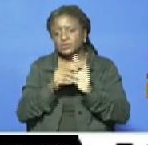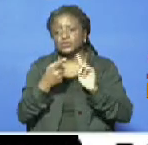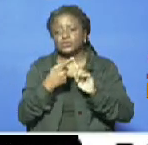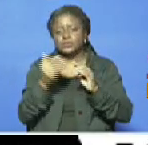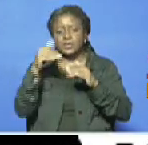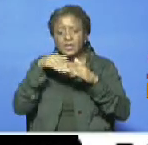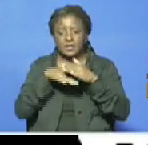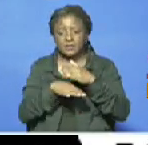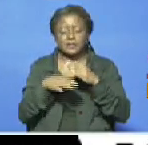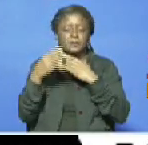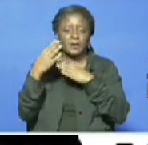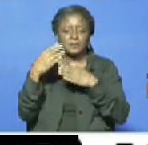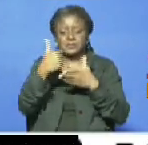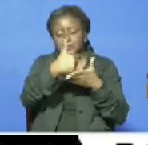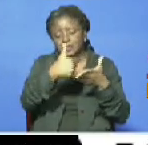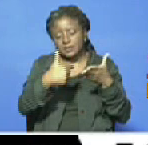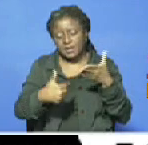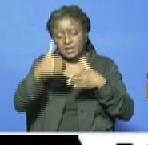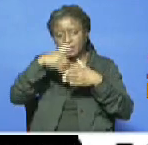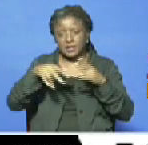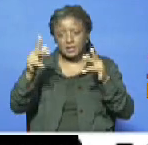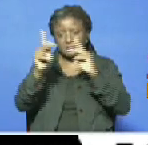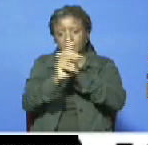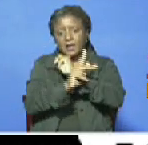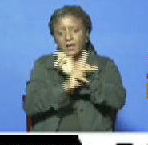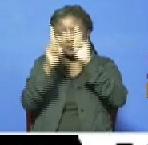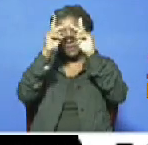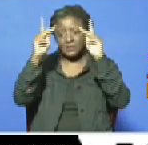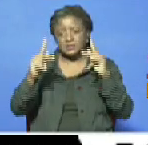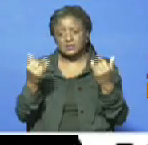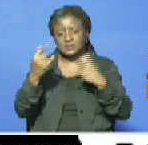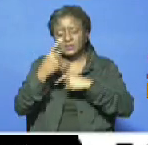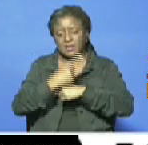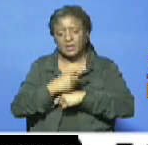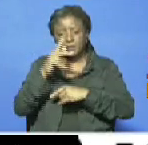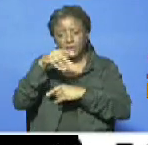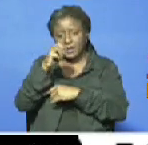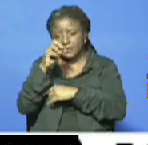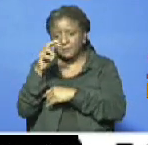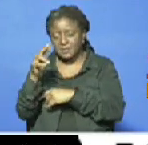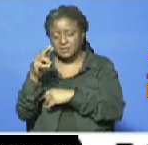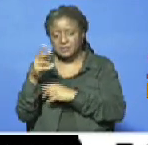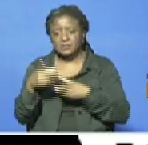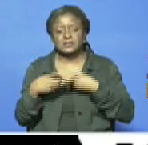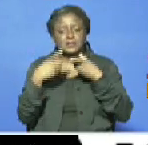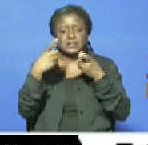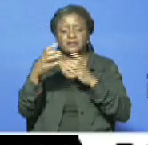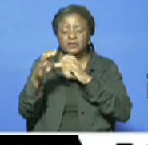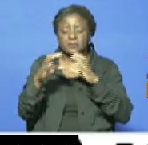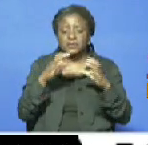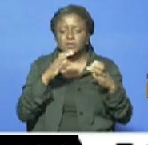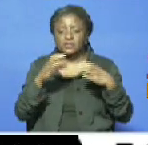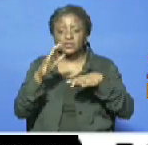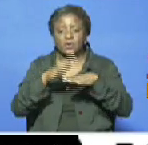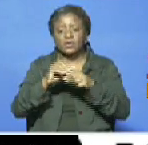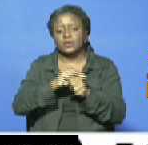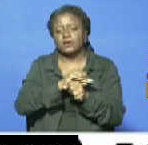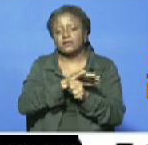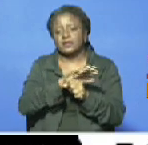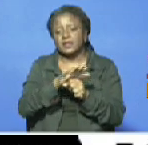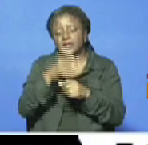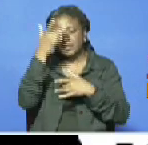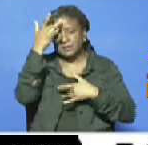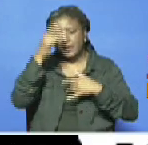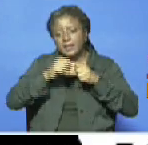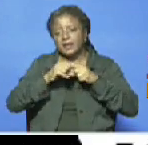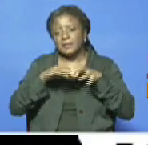Bahamas outlined in Parliament today as Prime Minister, the Most Honourable Dr. Hubert Minnis, delivered a communication on the COVID-19